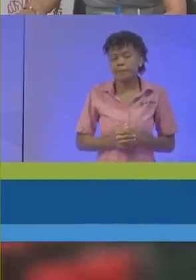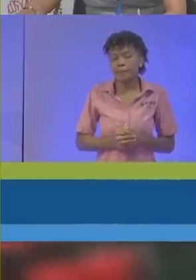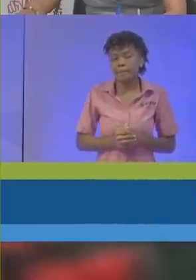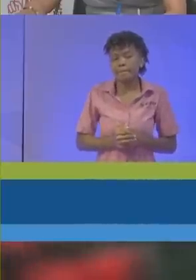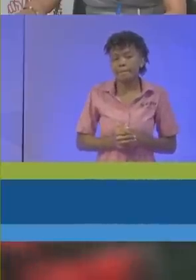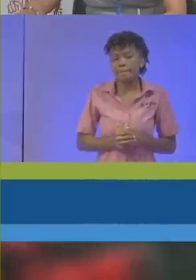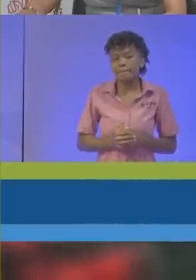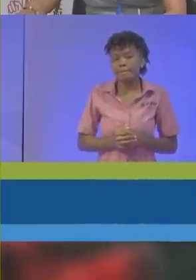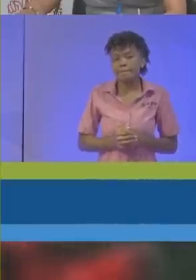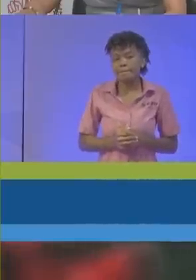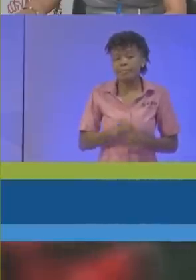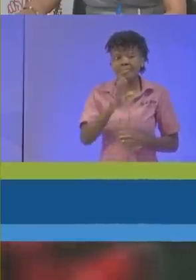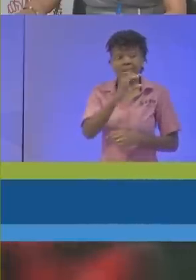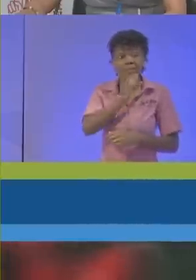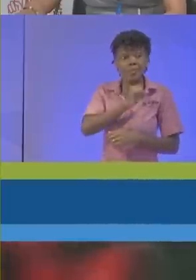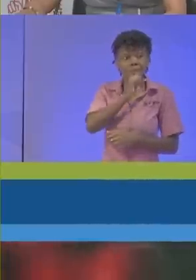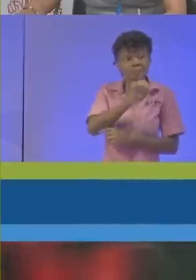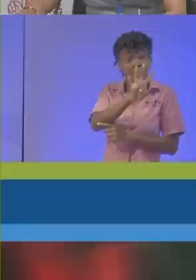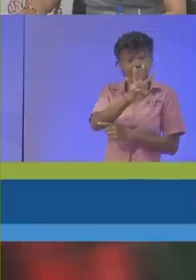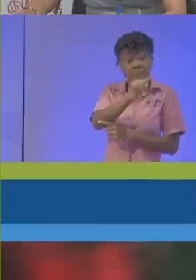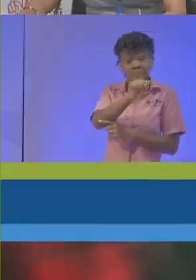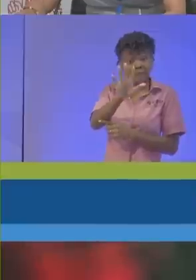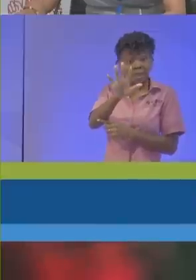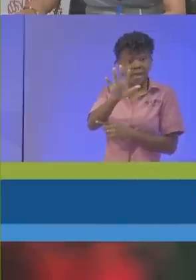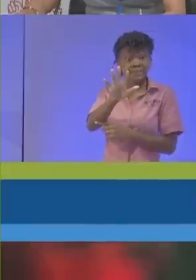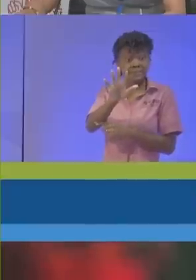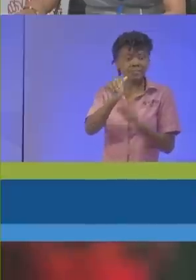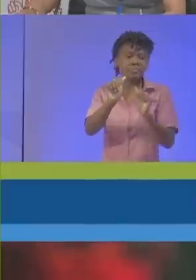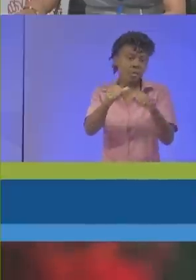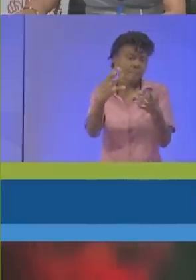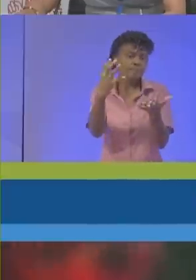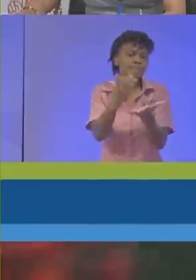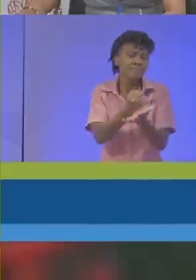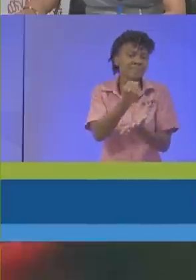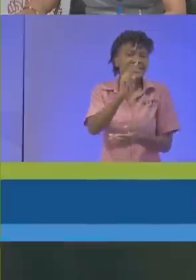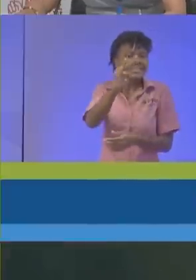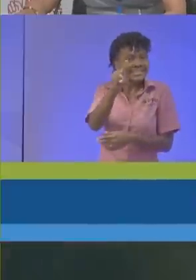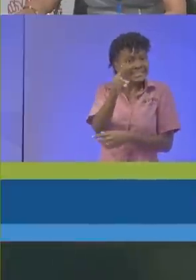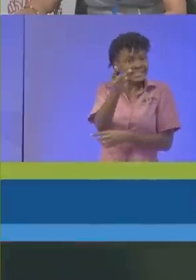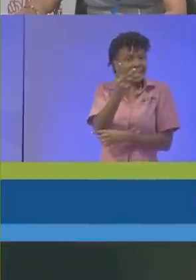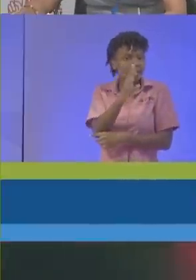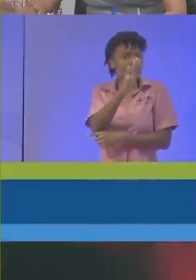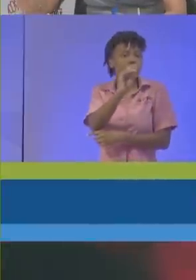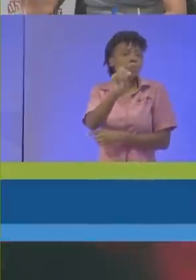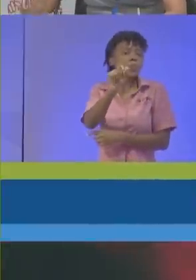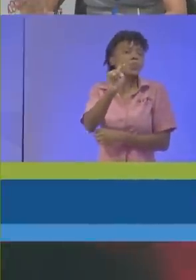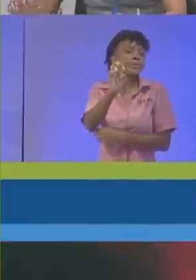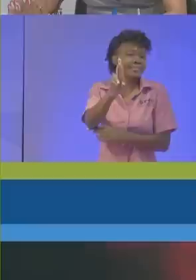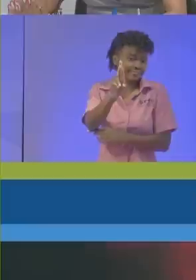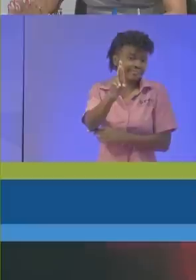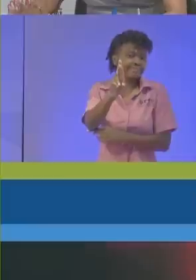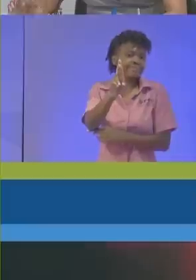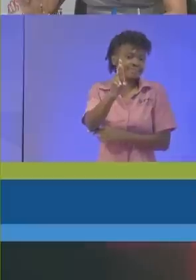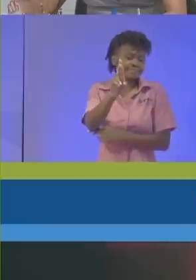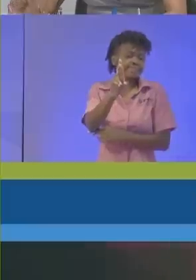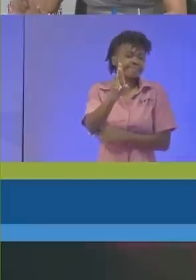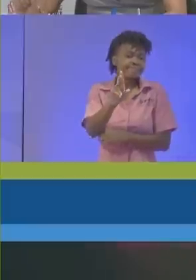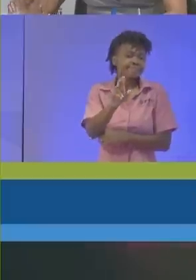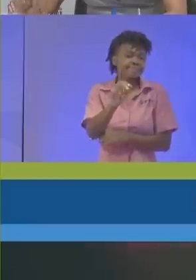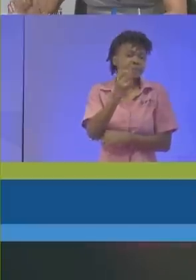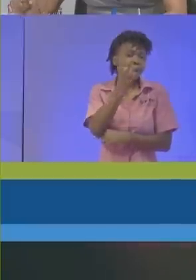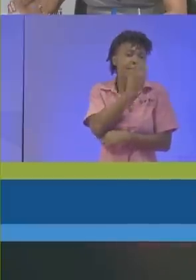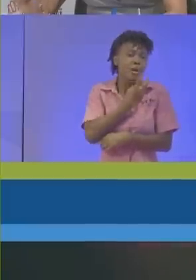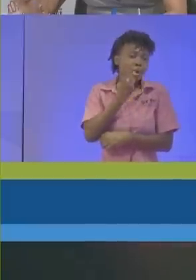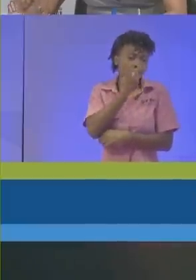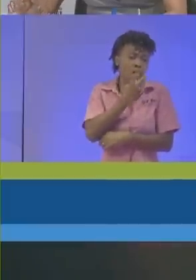booster, and that is your diphtheria pertussis tetanus, or DPT vaccines, and an oral polio. At this point, the